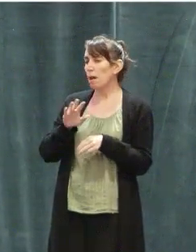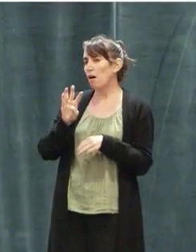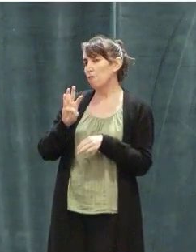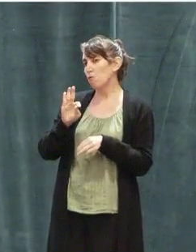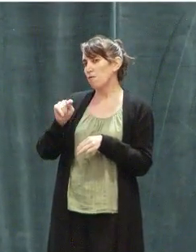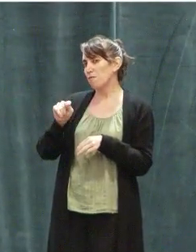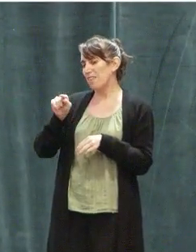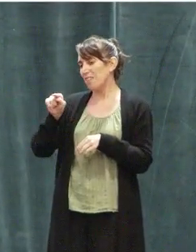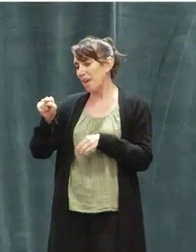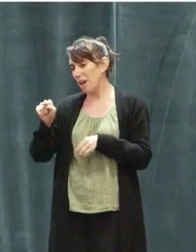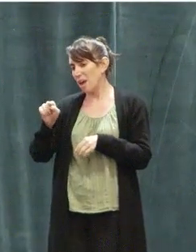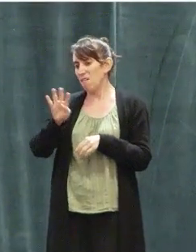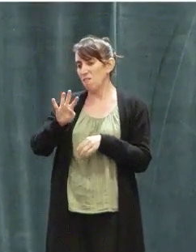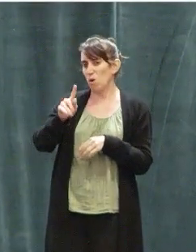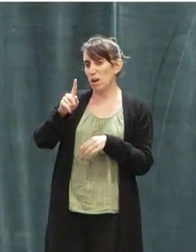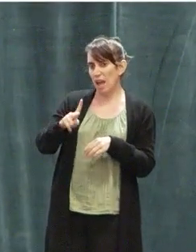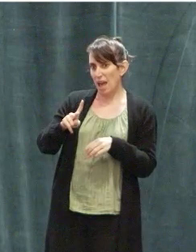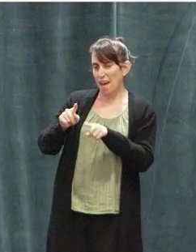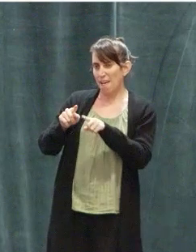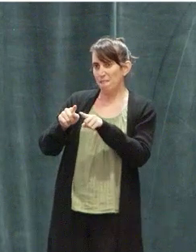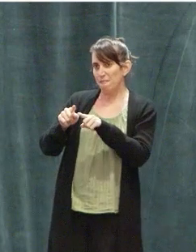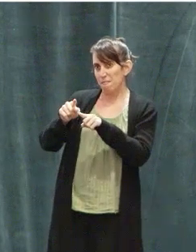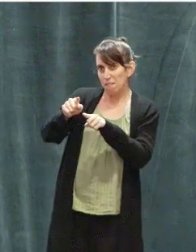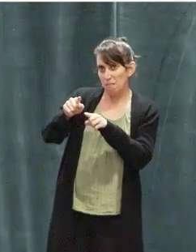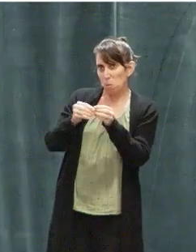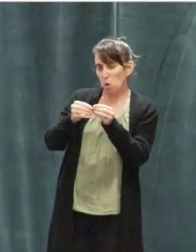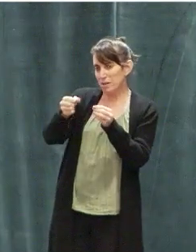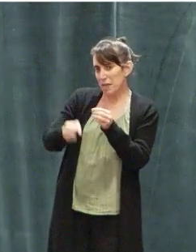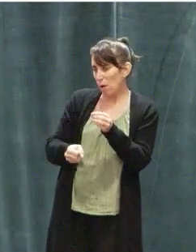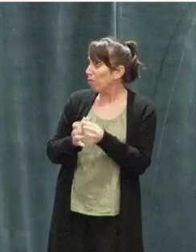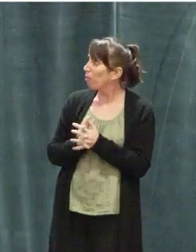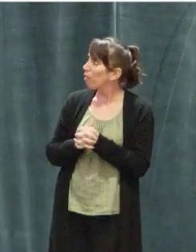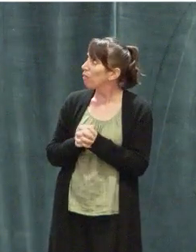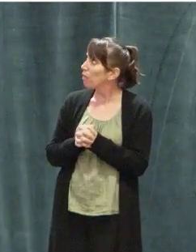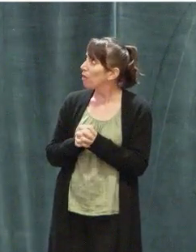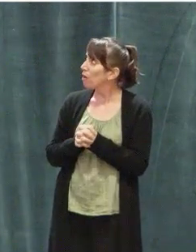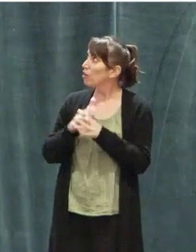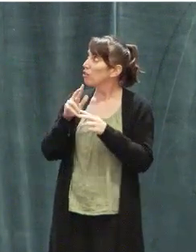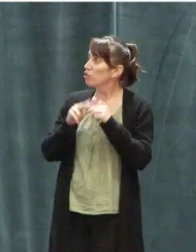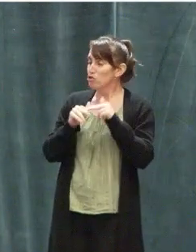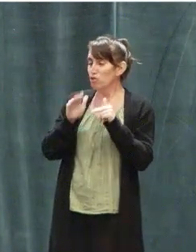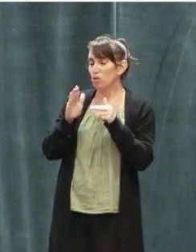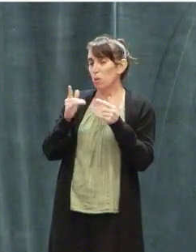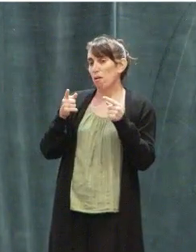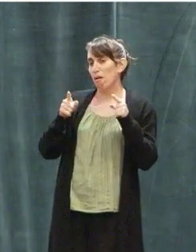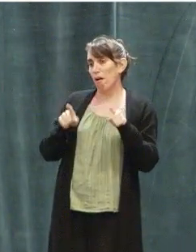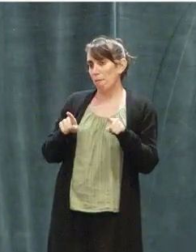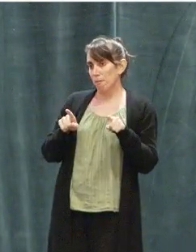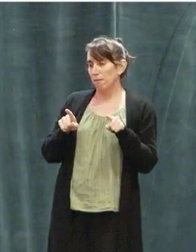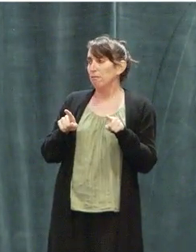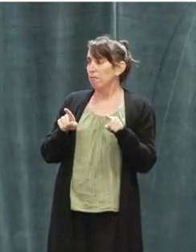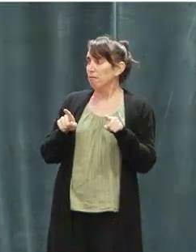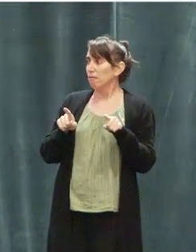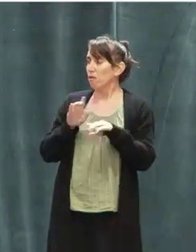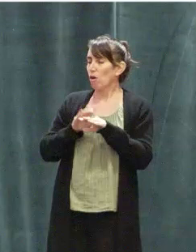about 4 feet here, about 4.5 feet, a little further south. The construction will be happening on